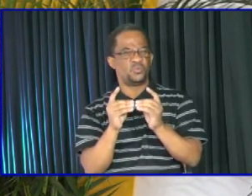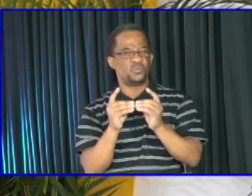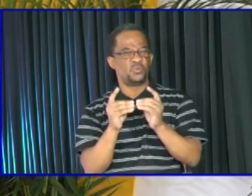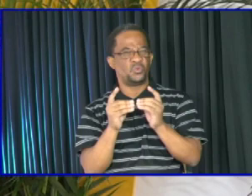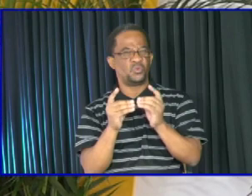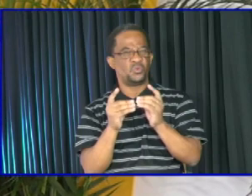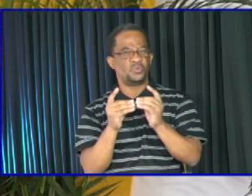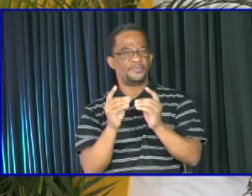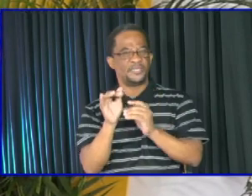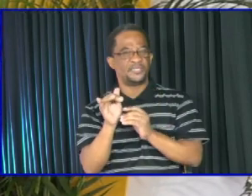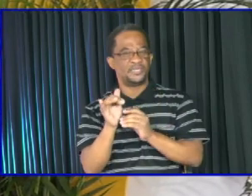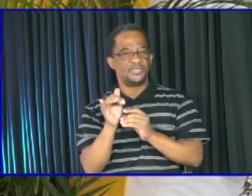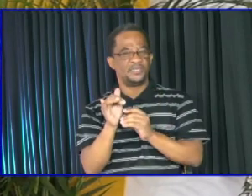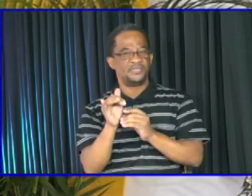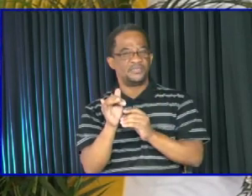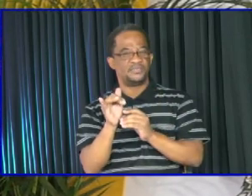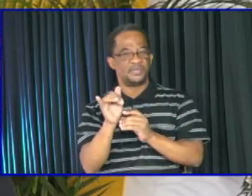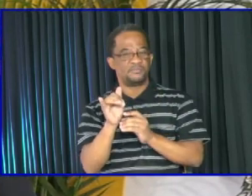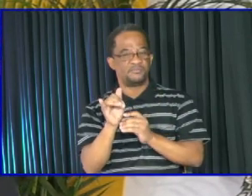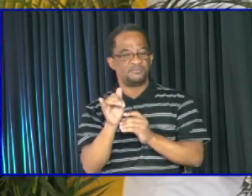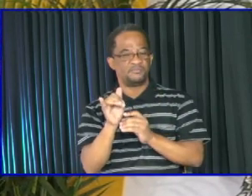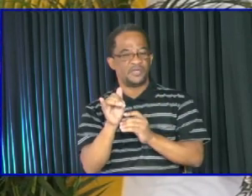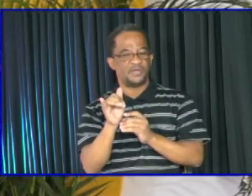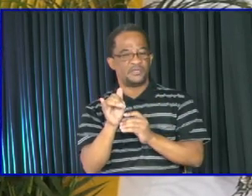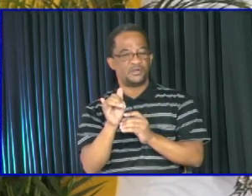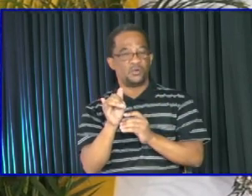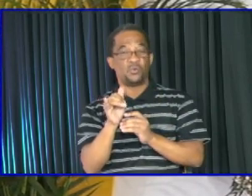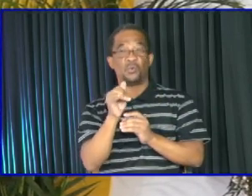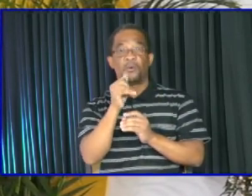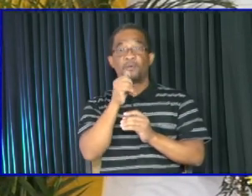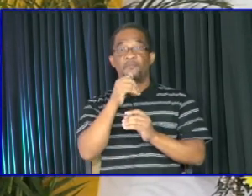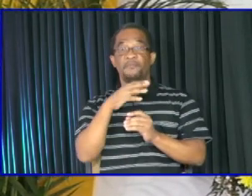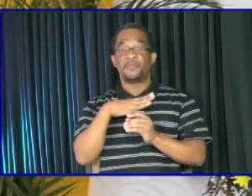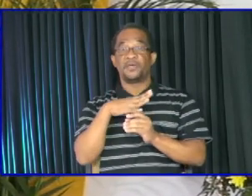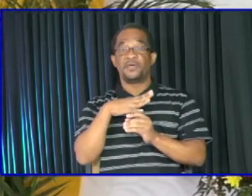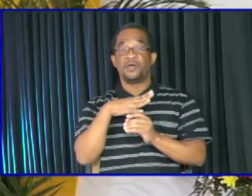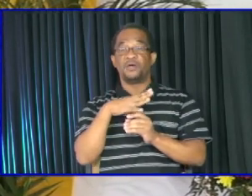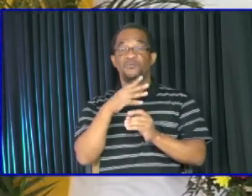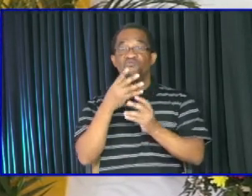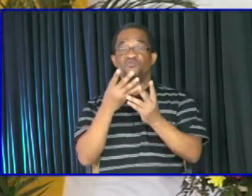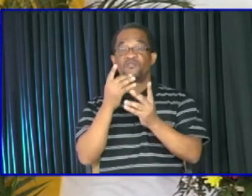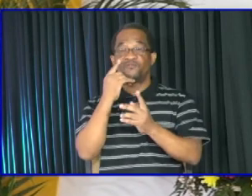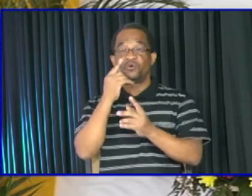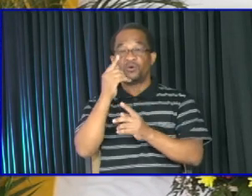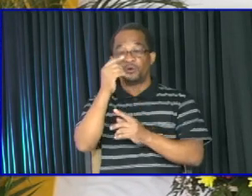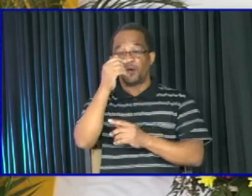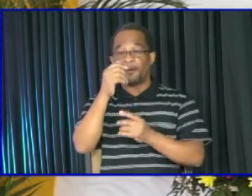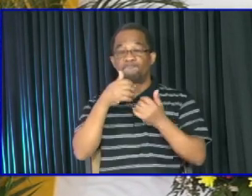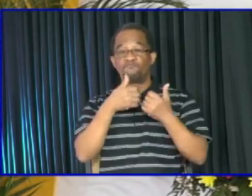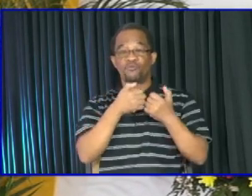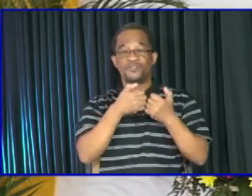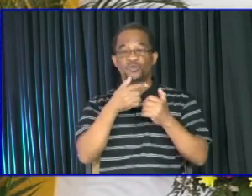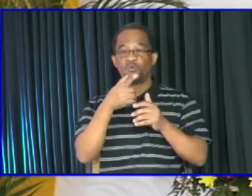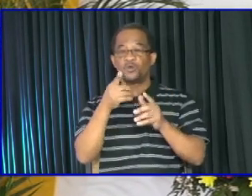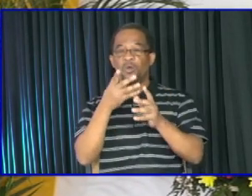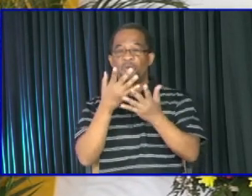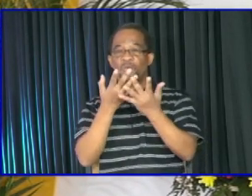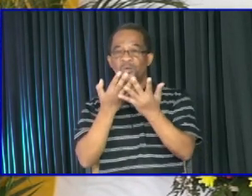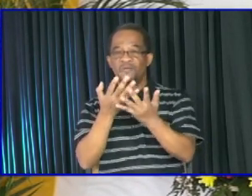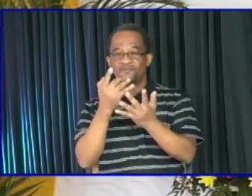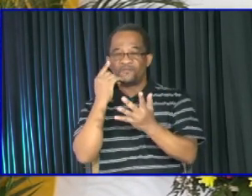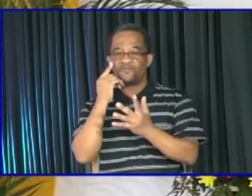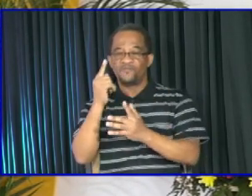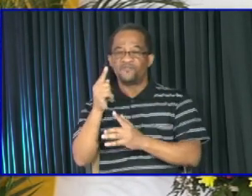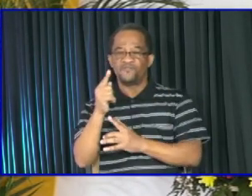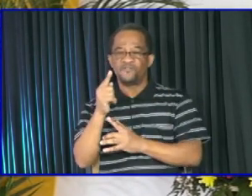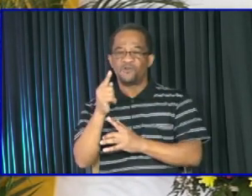out to a fancy restaurant. You're all dressed up. And you eagerly wait to receive